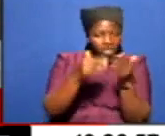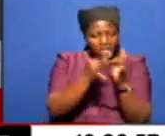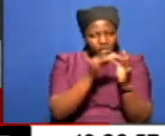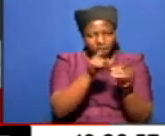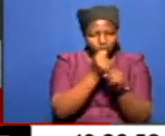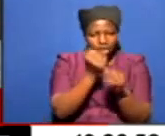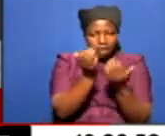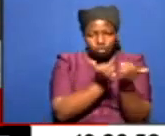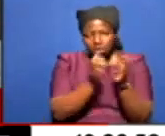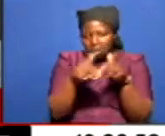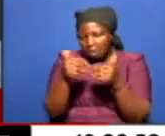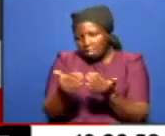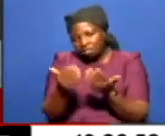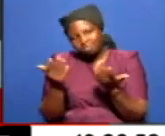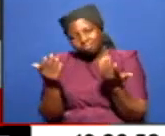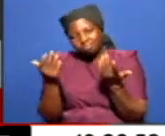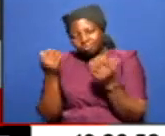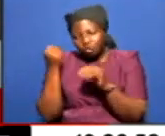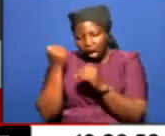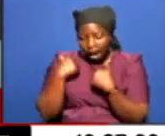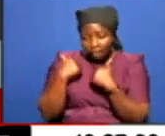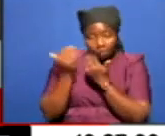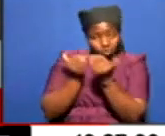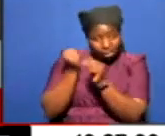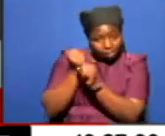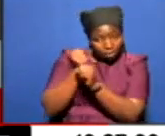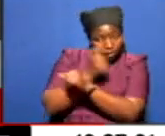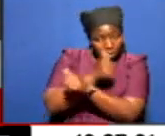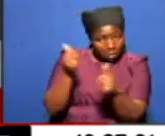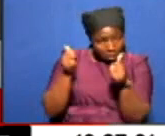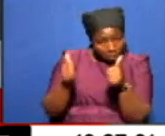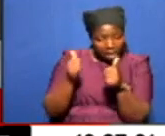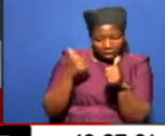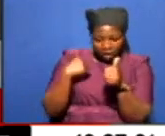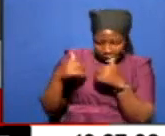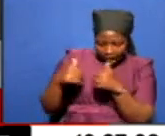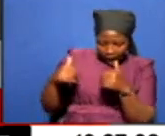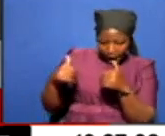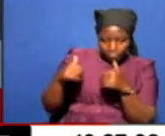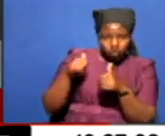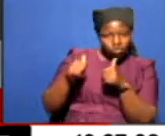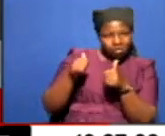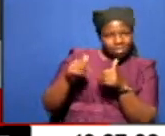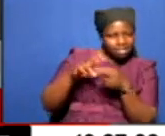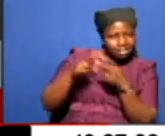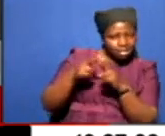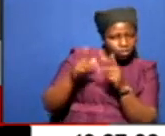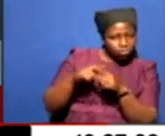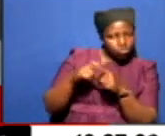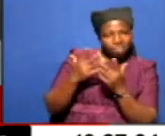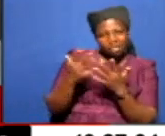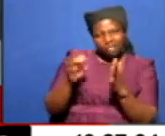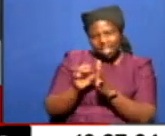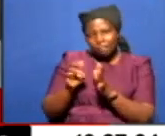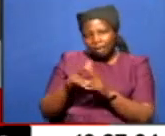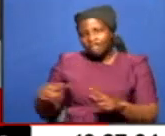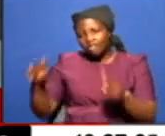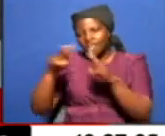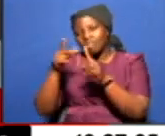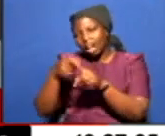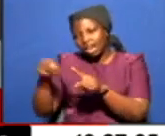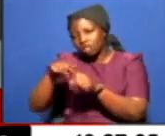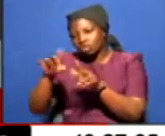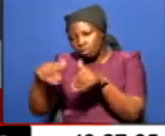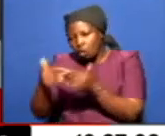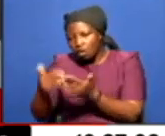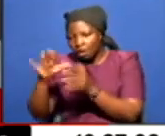an entrepreneur that is doing very well but you have gaps that could probably be related to things like aspects like value addition or finding market